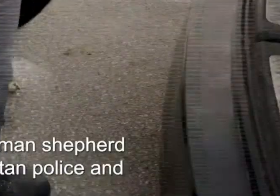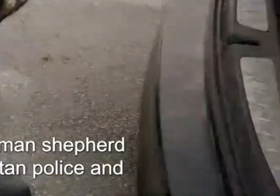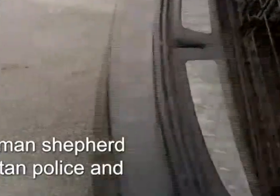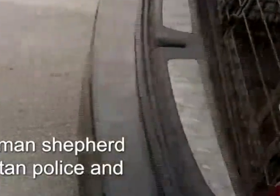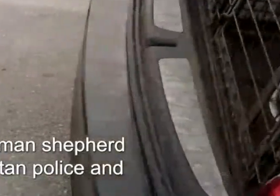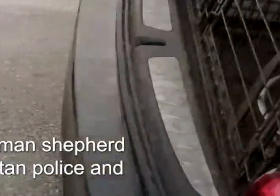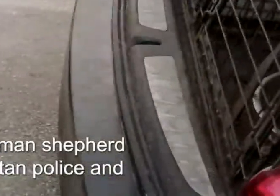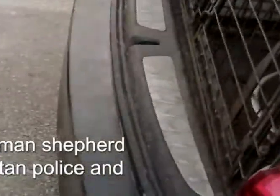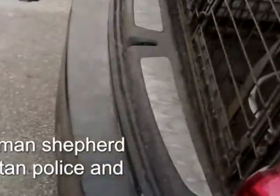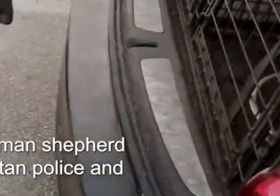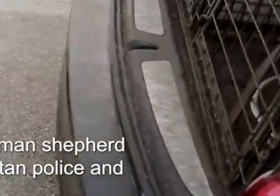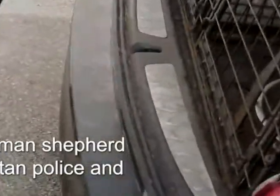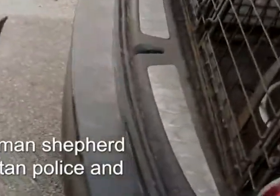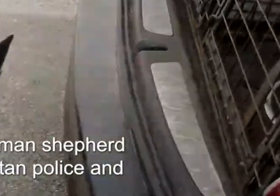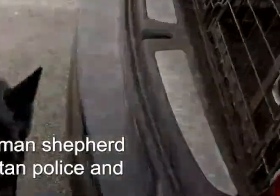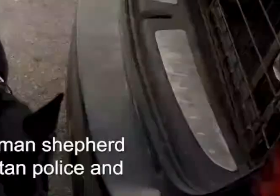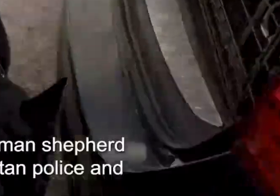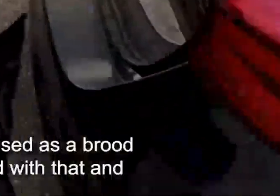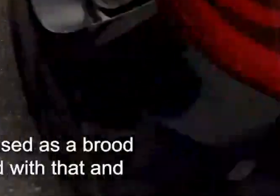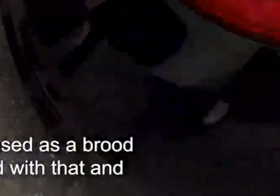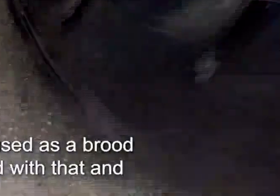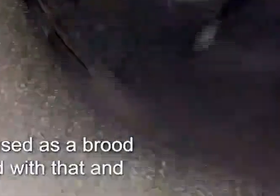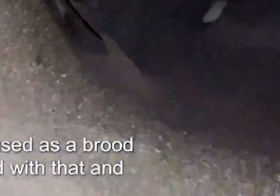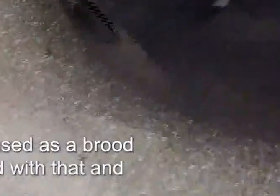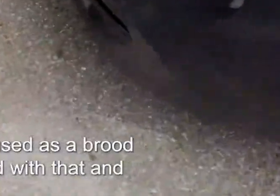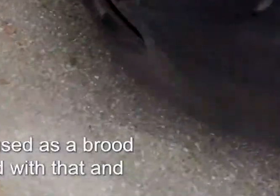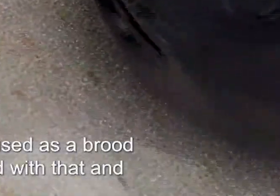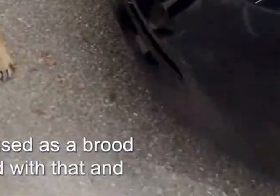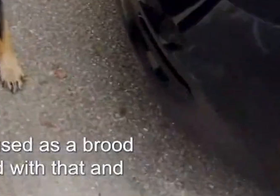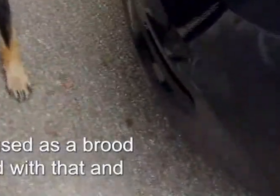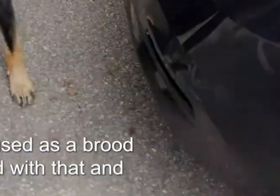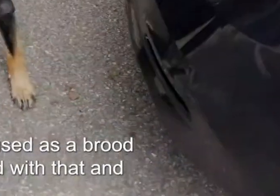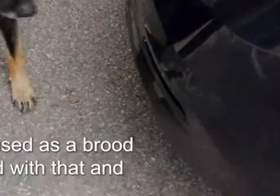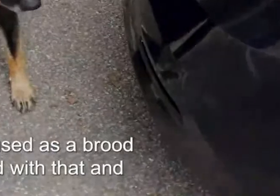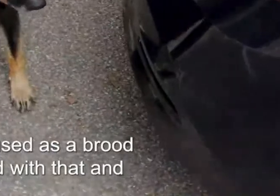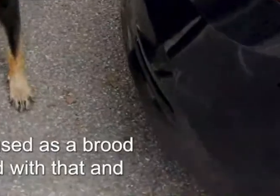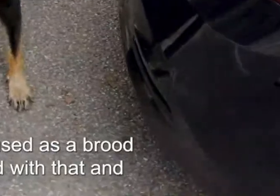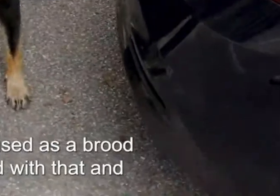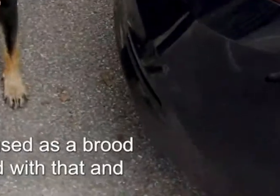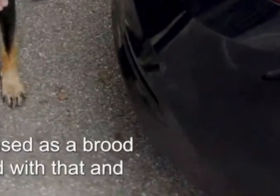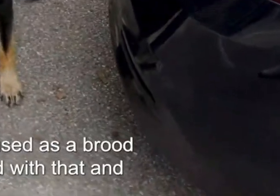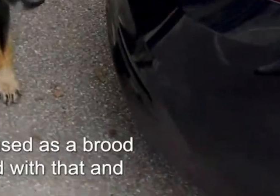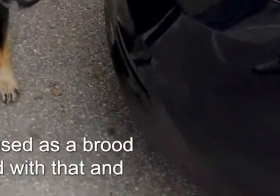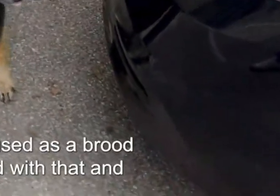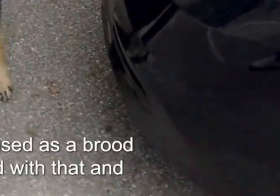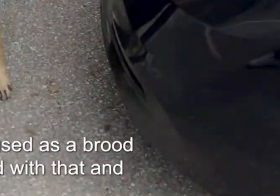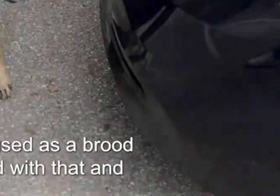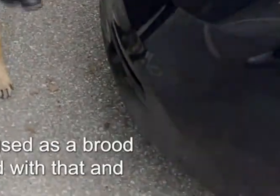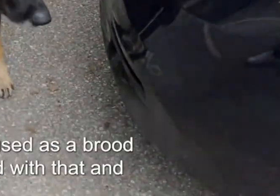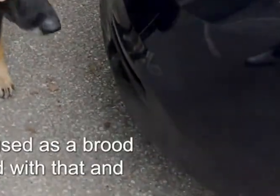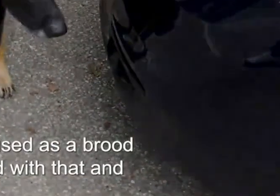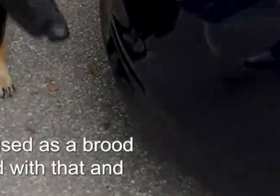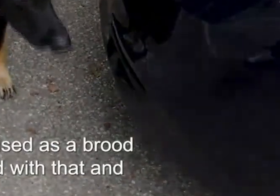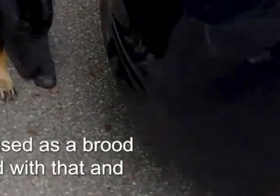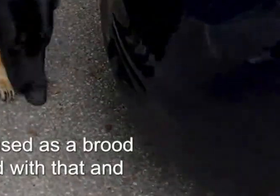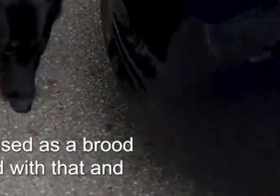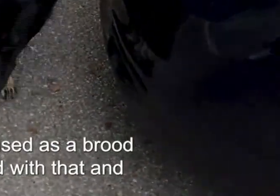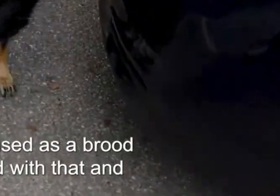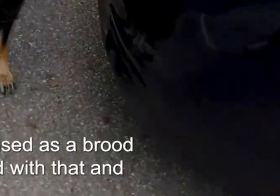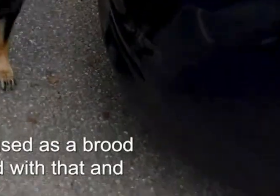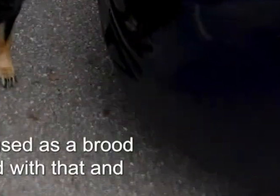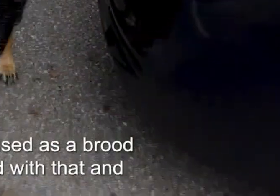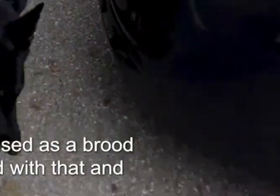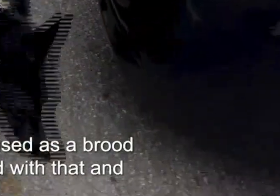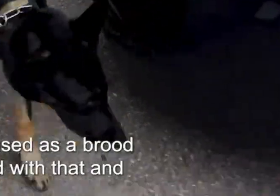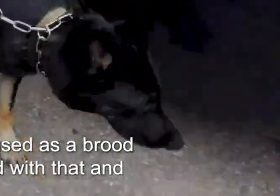Shepherd. She was bred by the Metropolitan Police and purchased by us, initially to be used as a brood bitch, but we